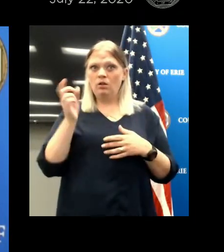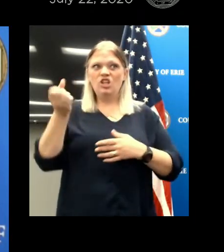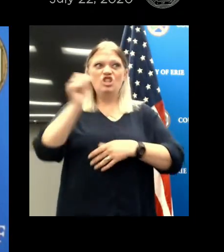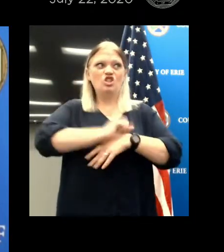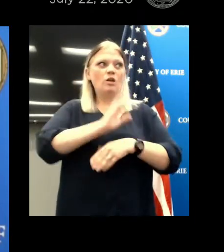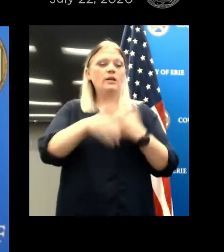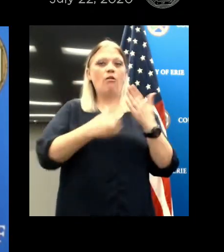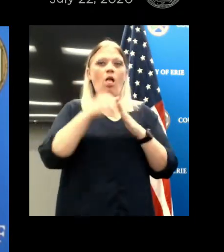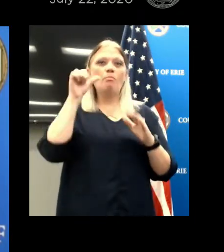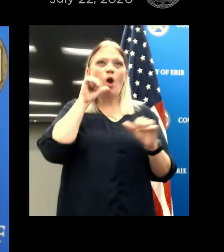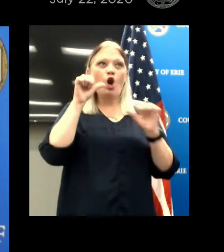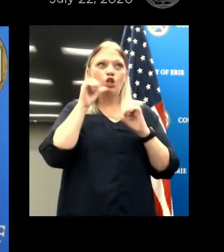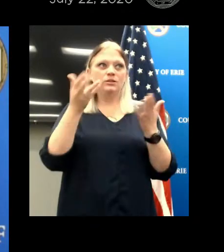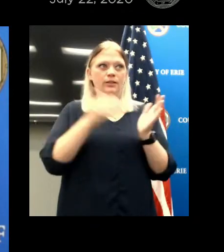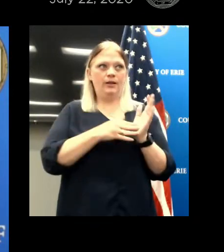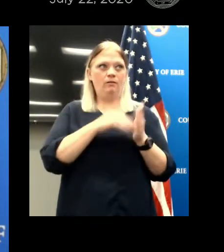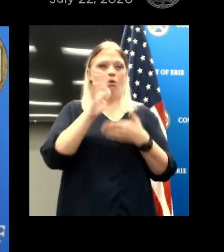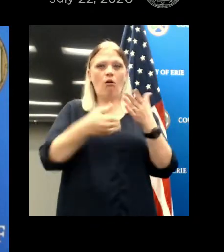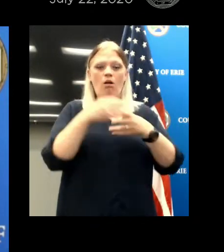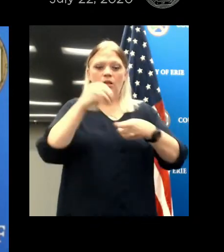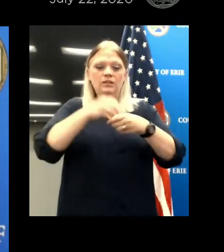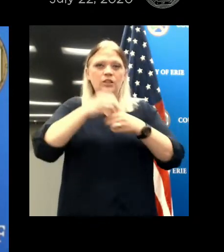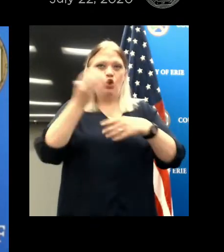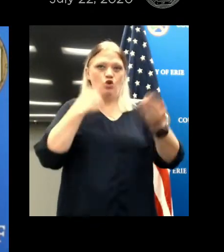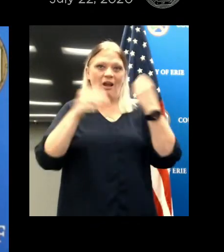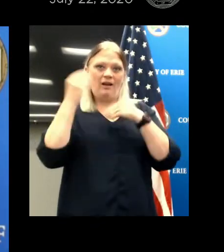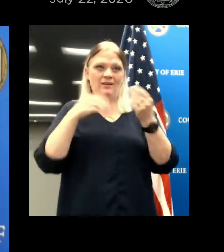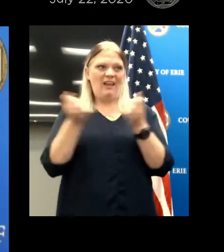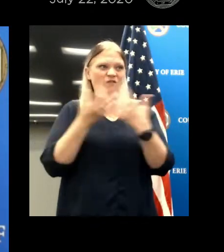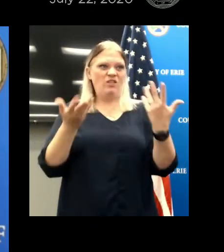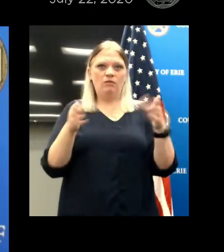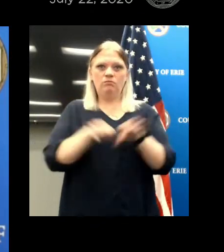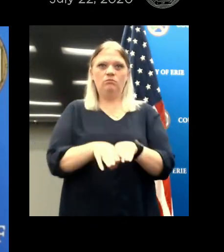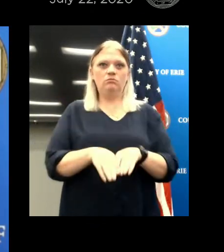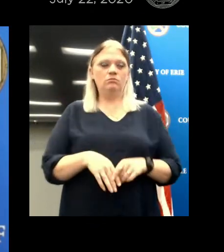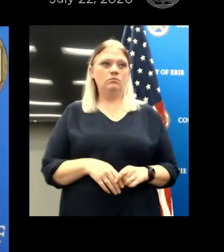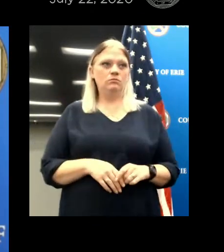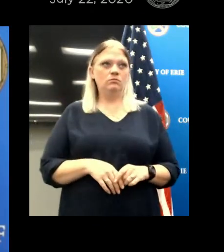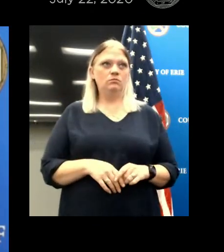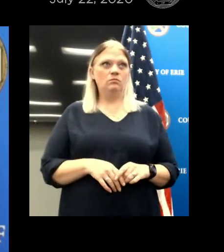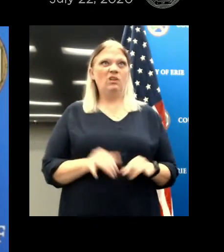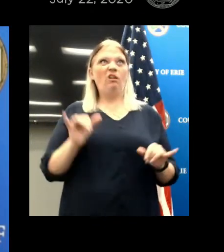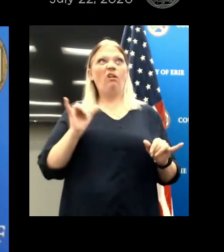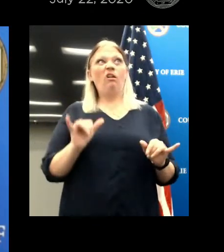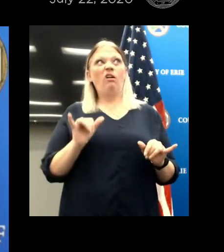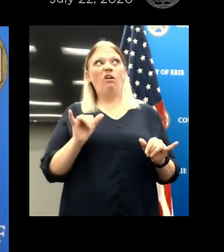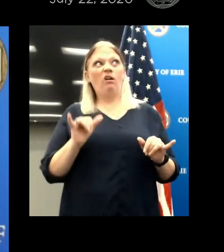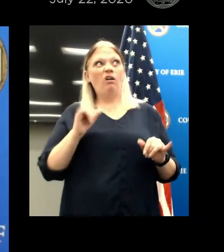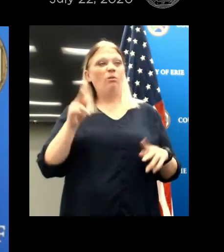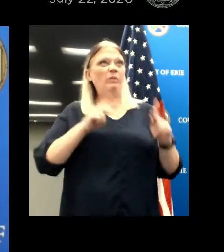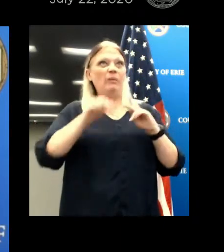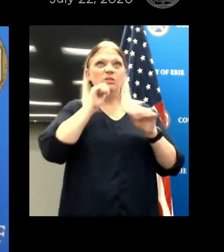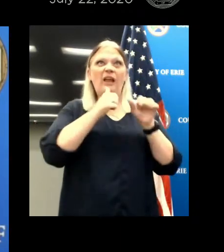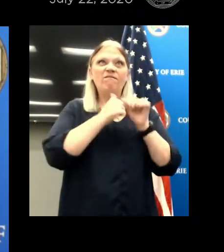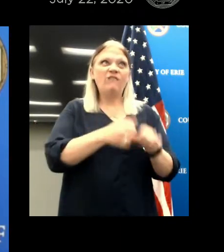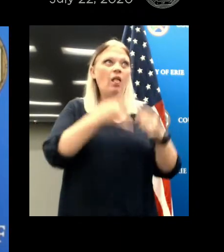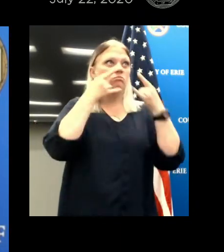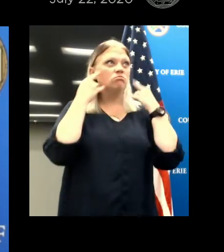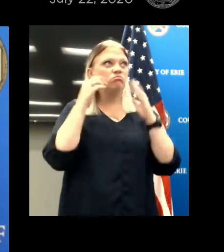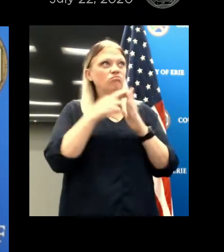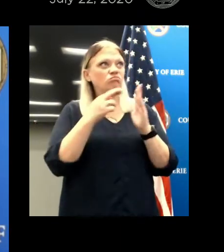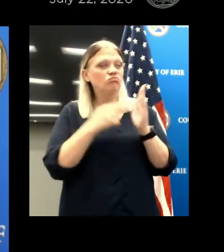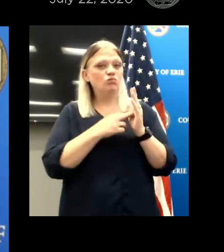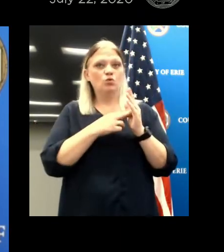all bars again. He shut down all interior dining because they realized that people were not following the mask wearing rules. They were